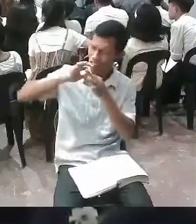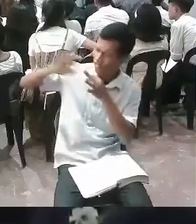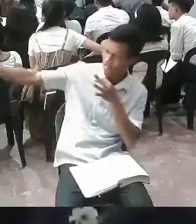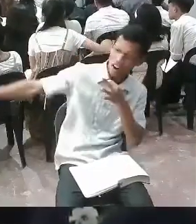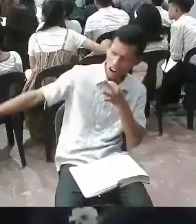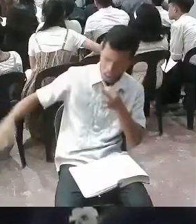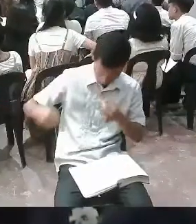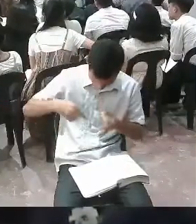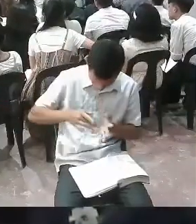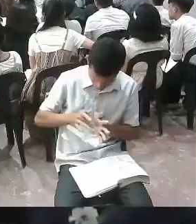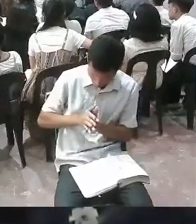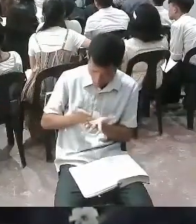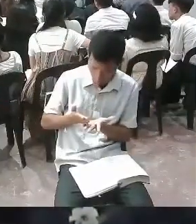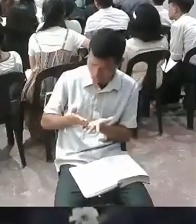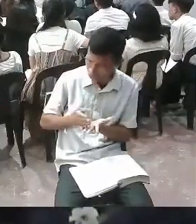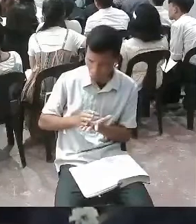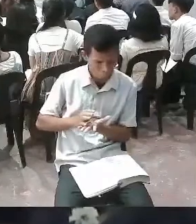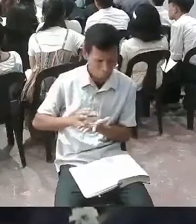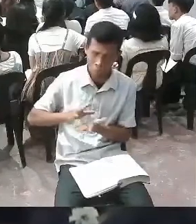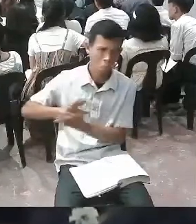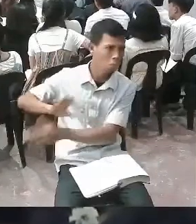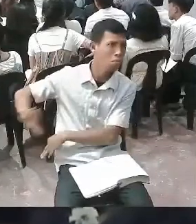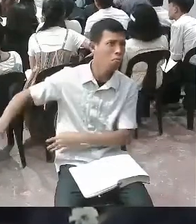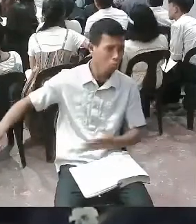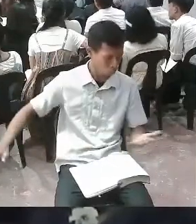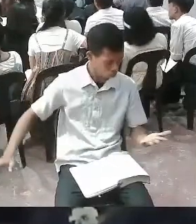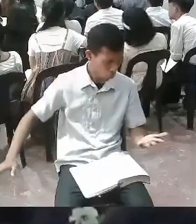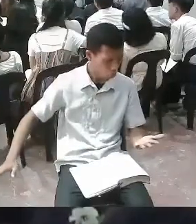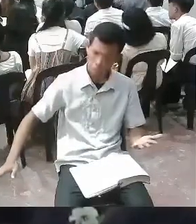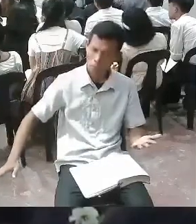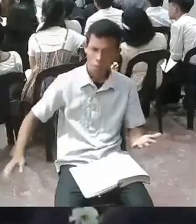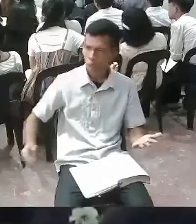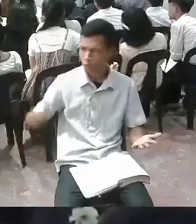Scripture. You see, friends,